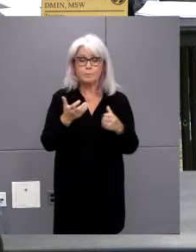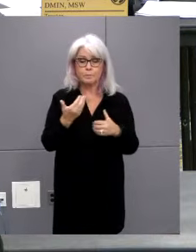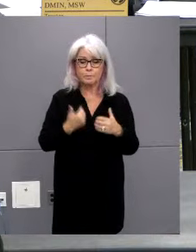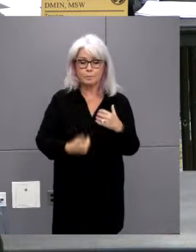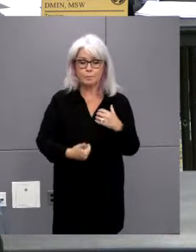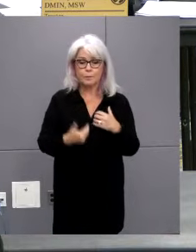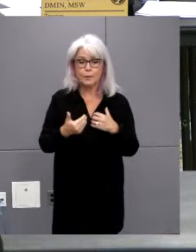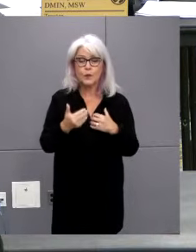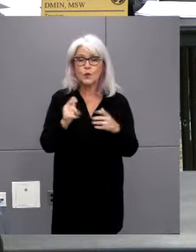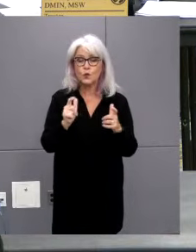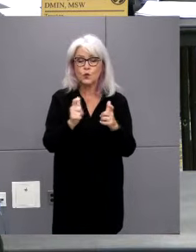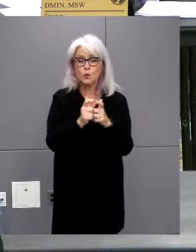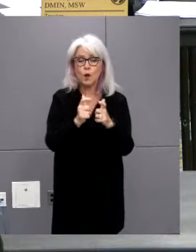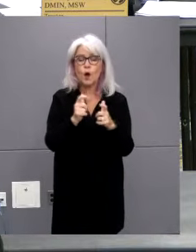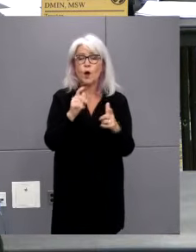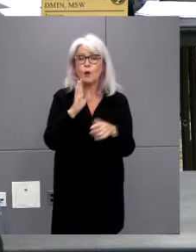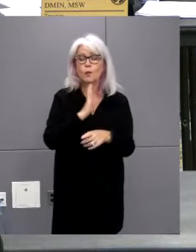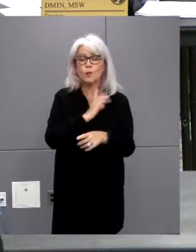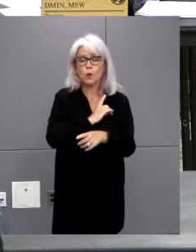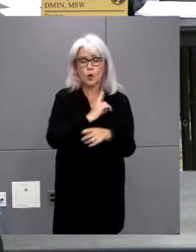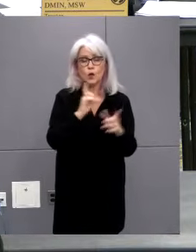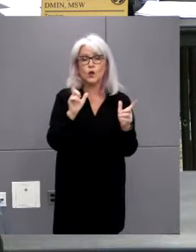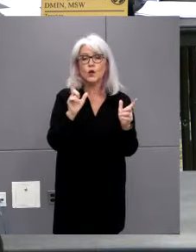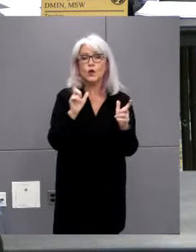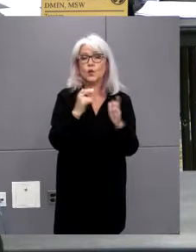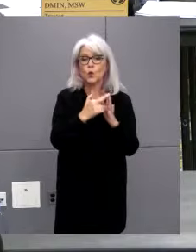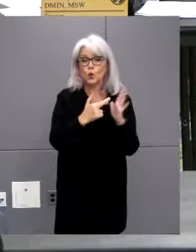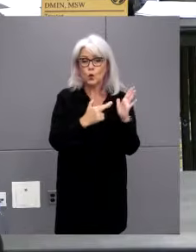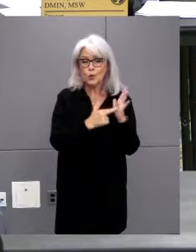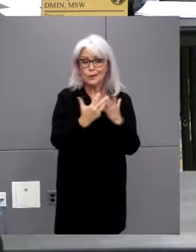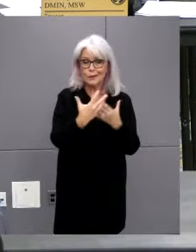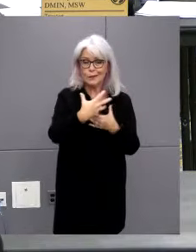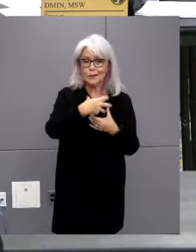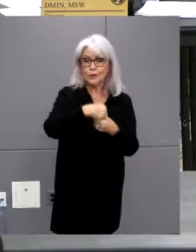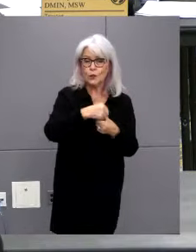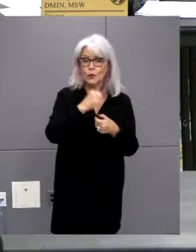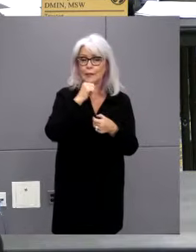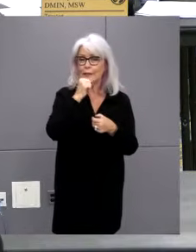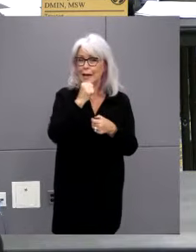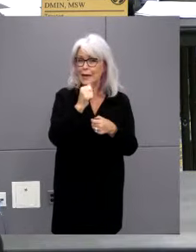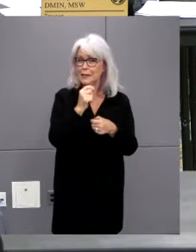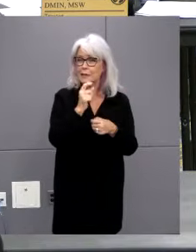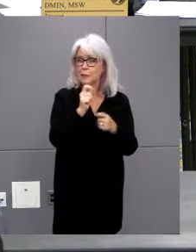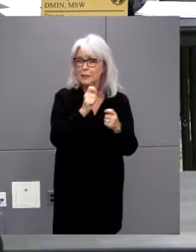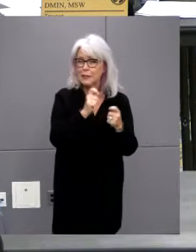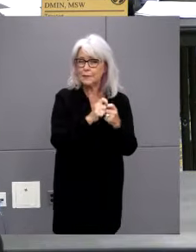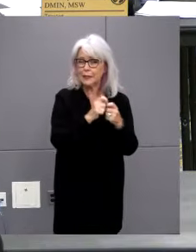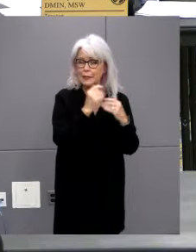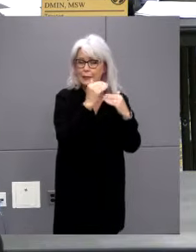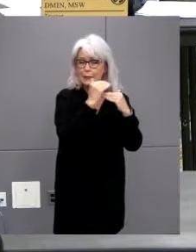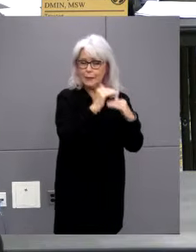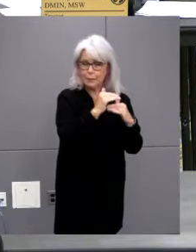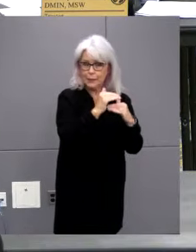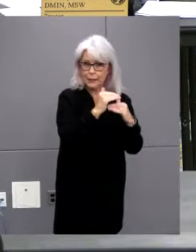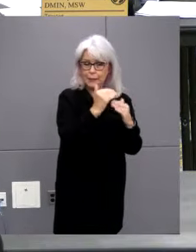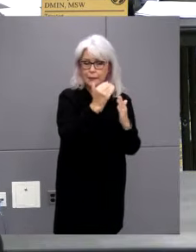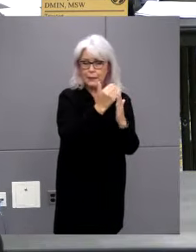The small board rules include, but are not necessarily limited to, the following.